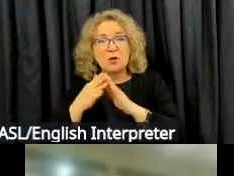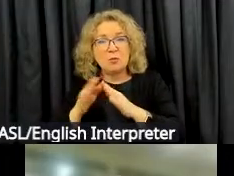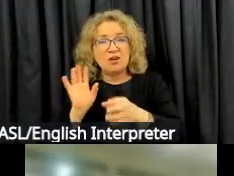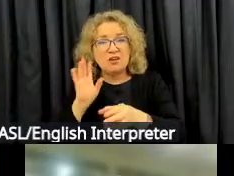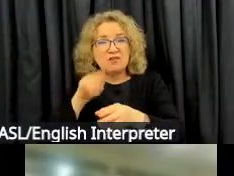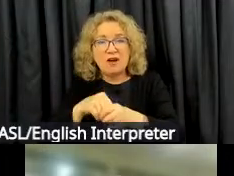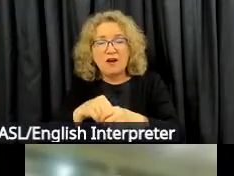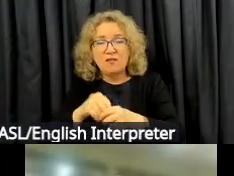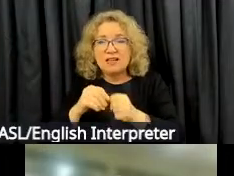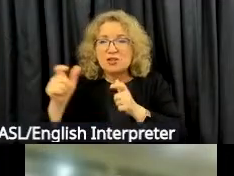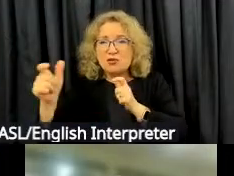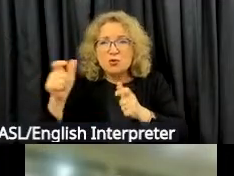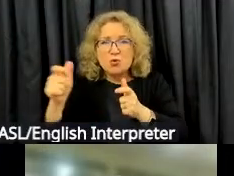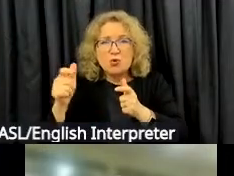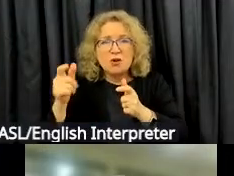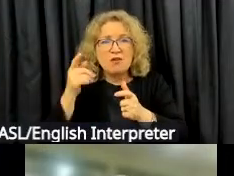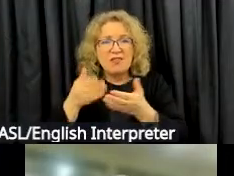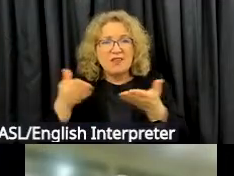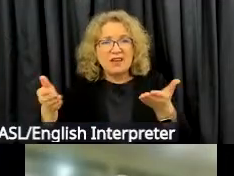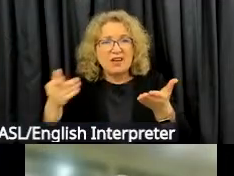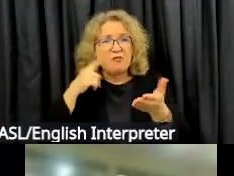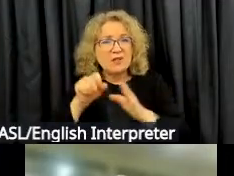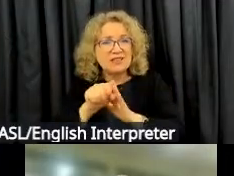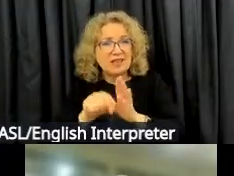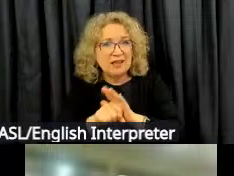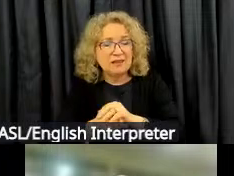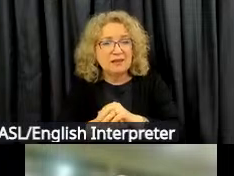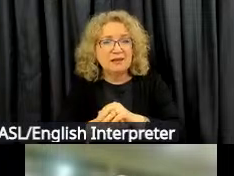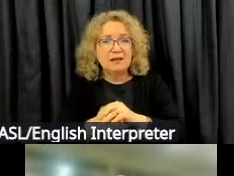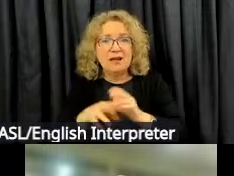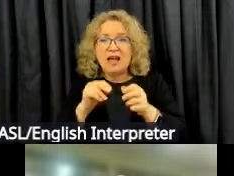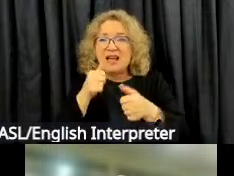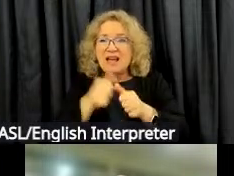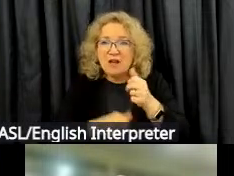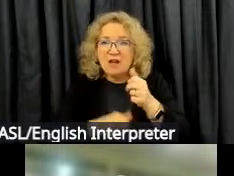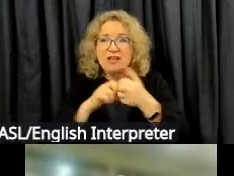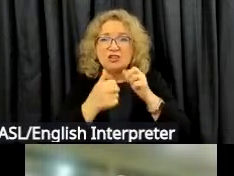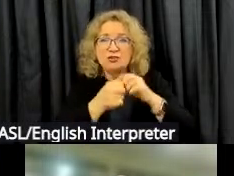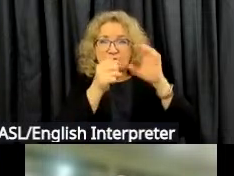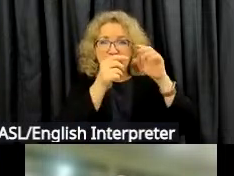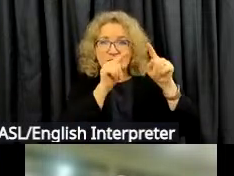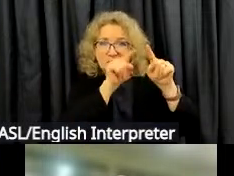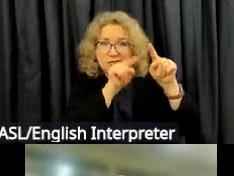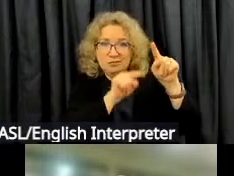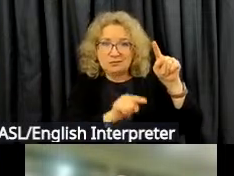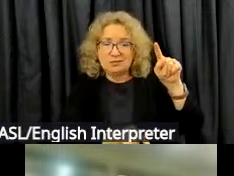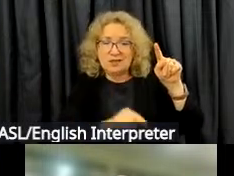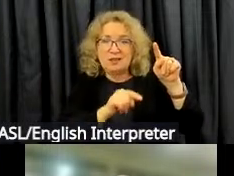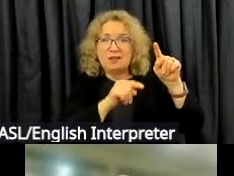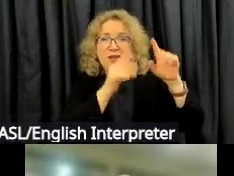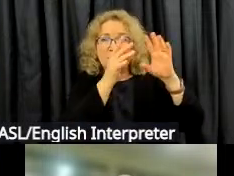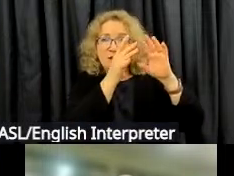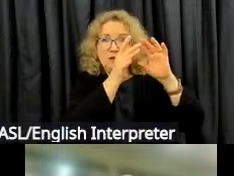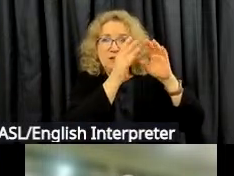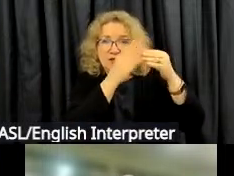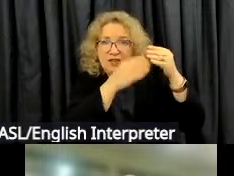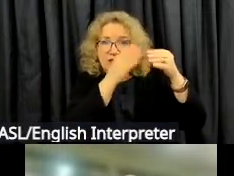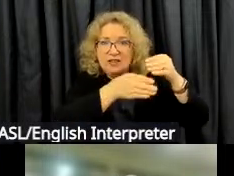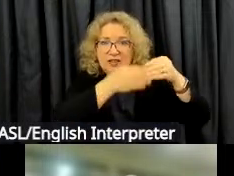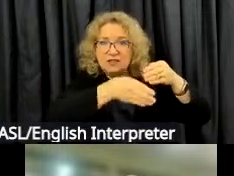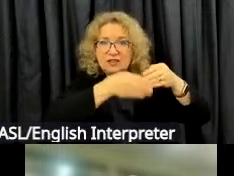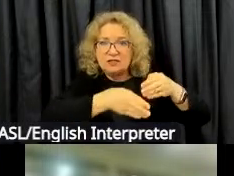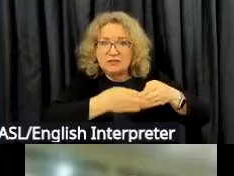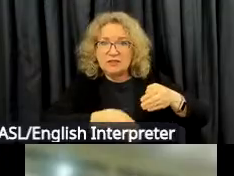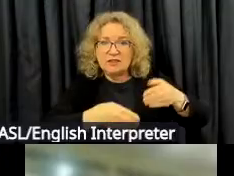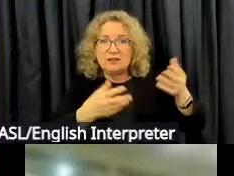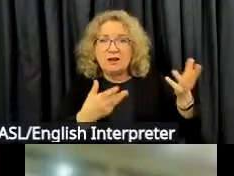huge for the state. And we addressed every issue. That was what I'm just really impressed about. And again, some of